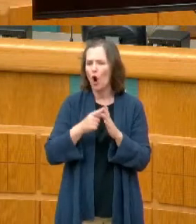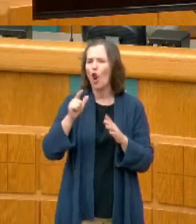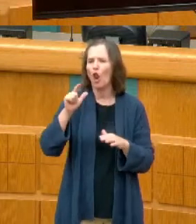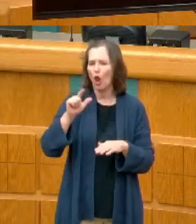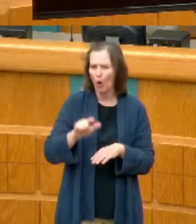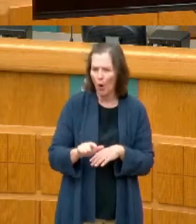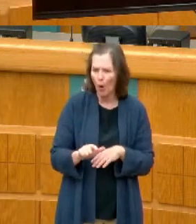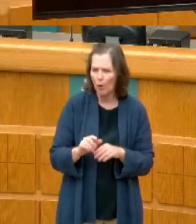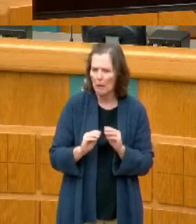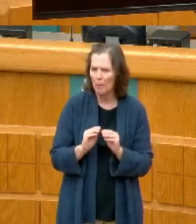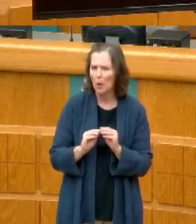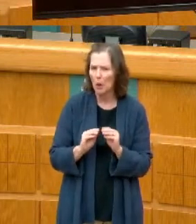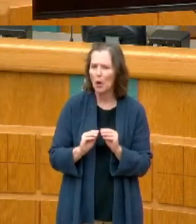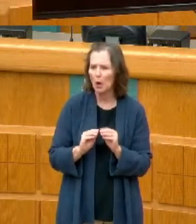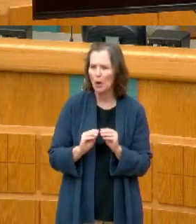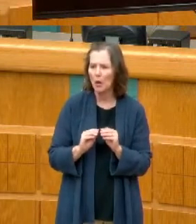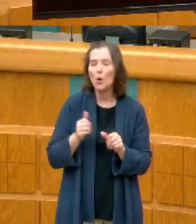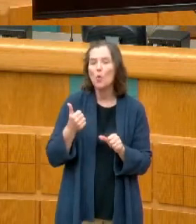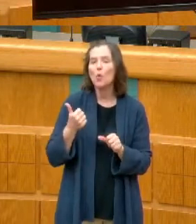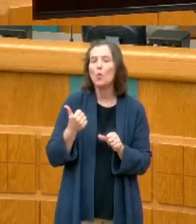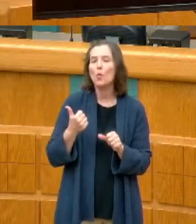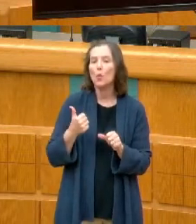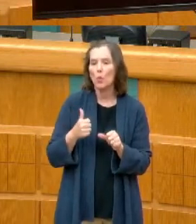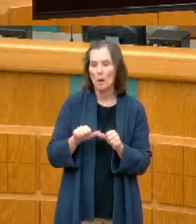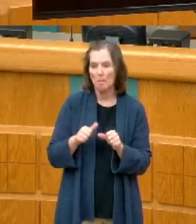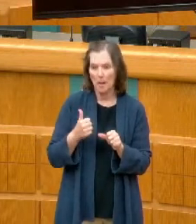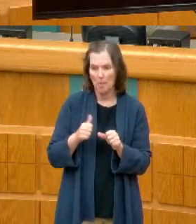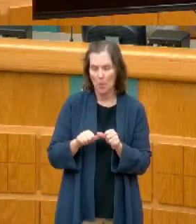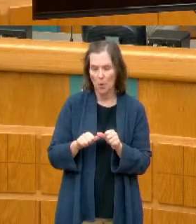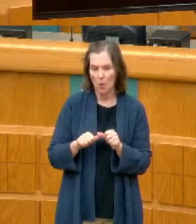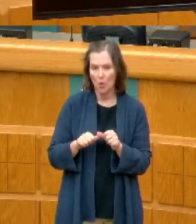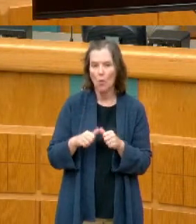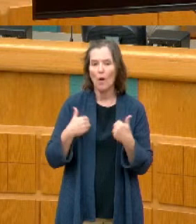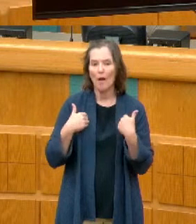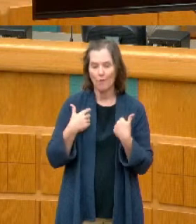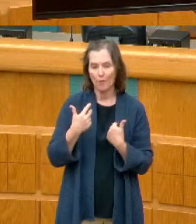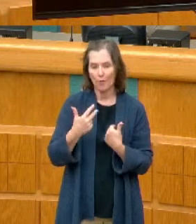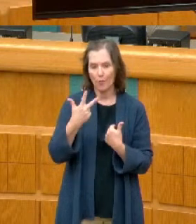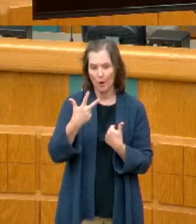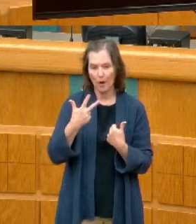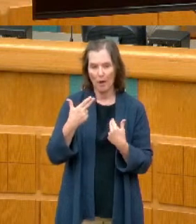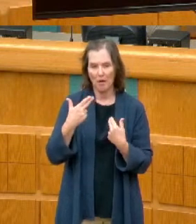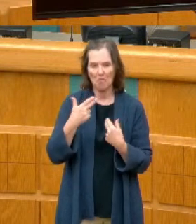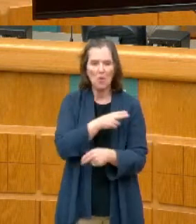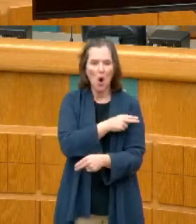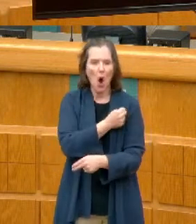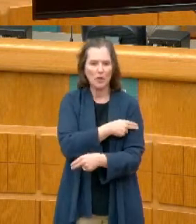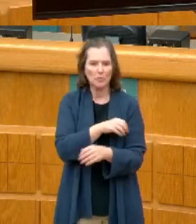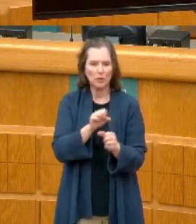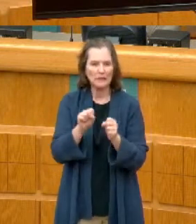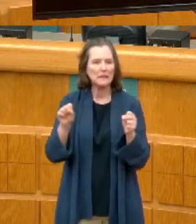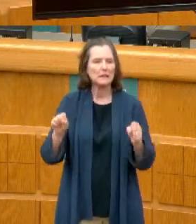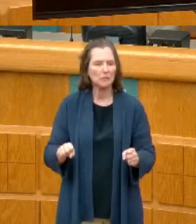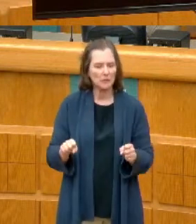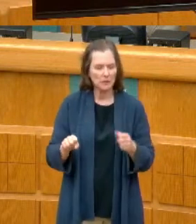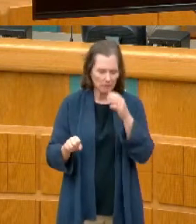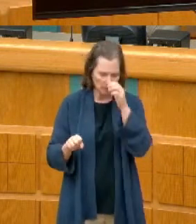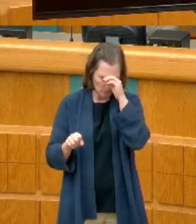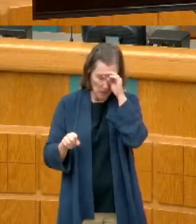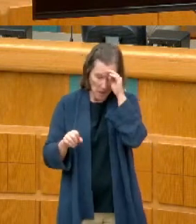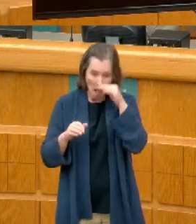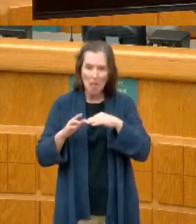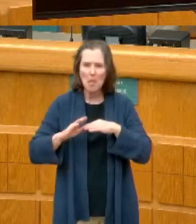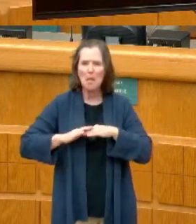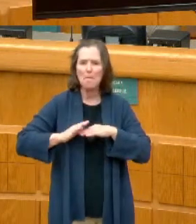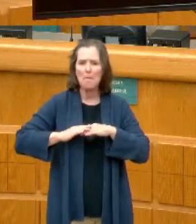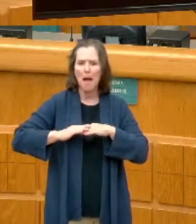tell everybody is that our baseline for the 3 healthcare systems was around 25, let's just say on average.